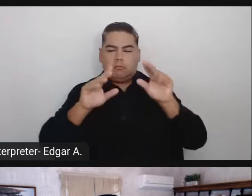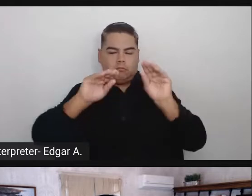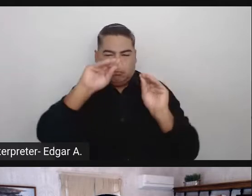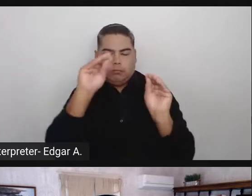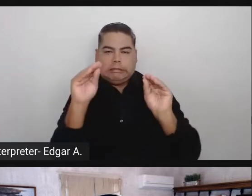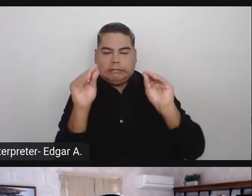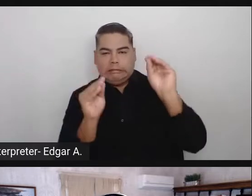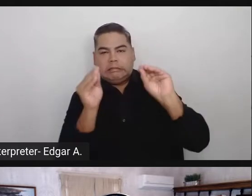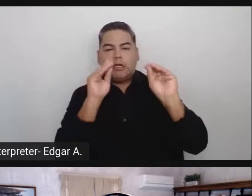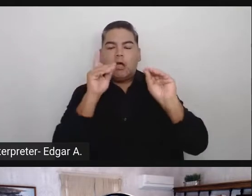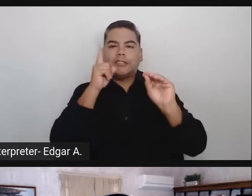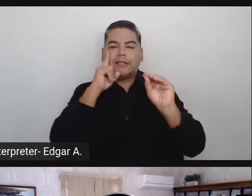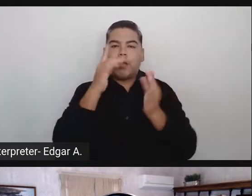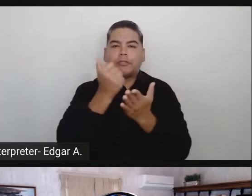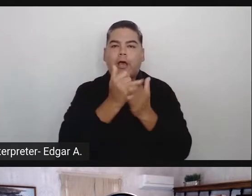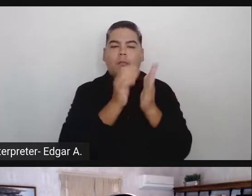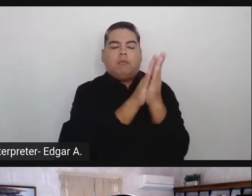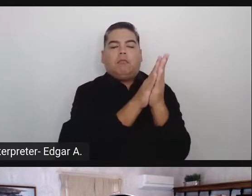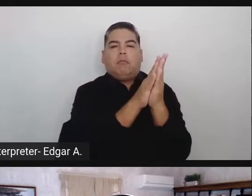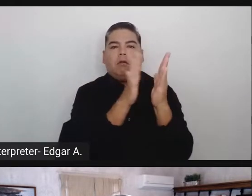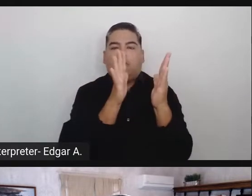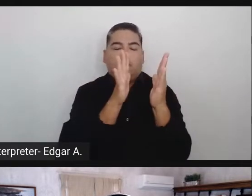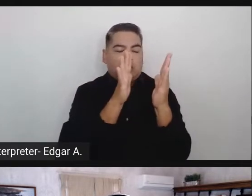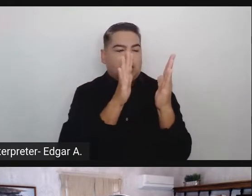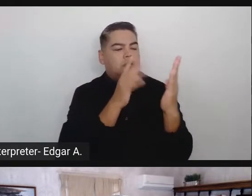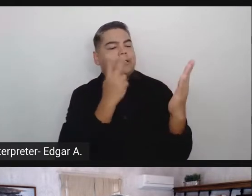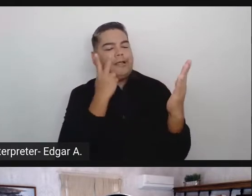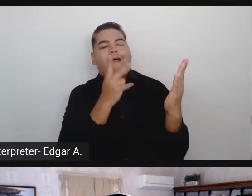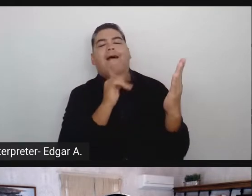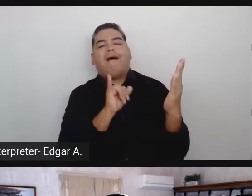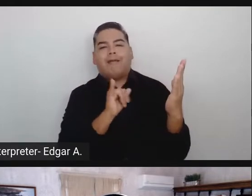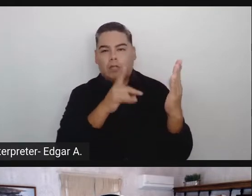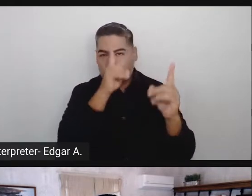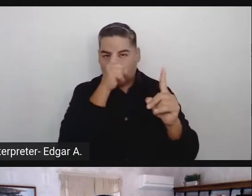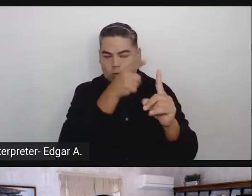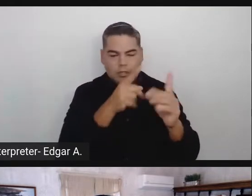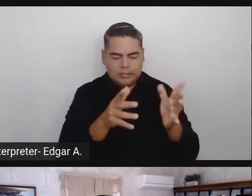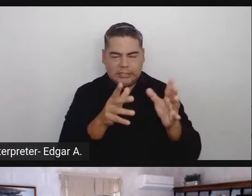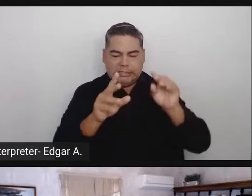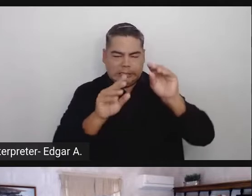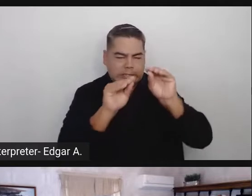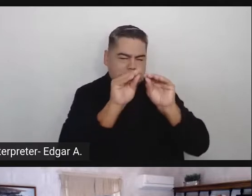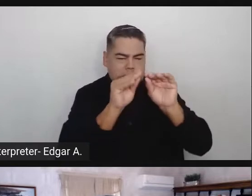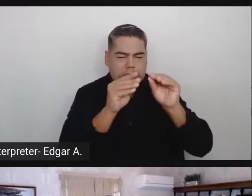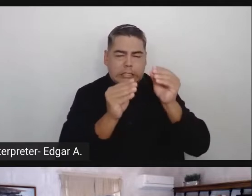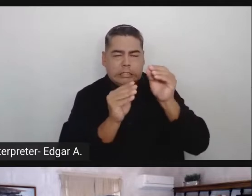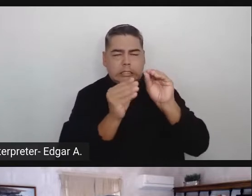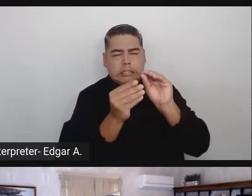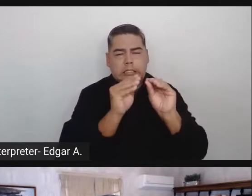goal. We see this with orange a lot too. It's very difficult to hit the right contrast.